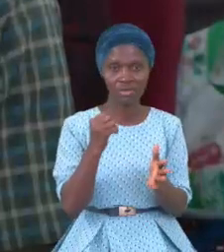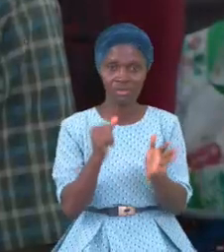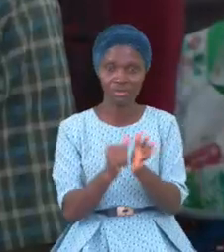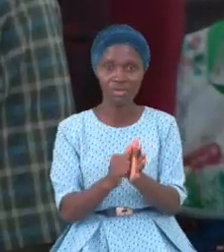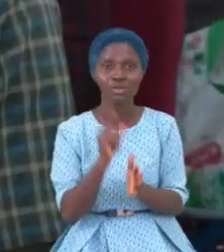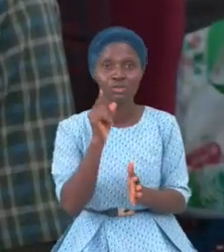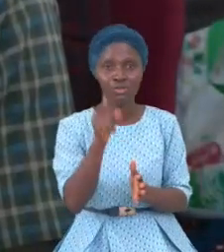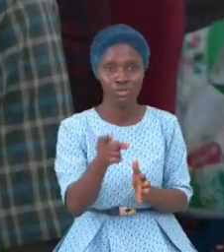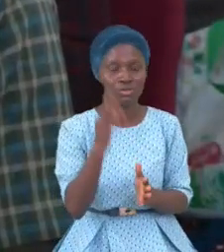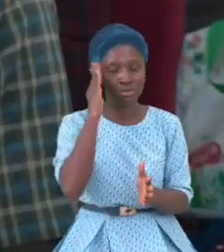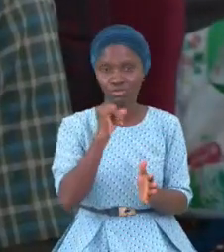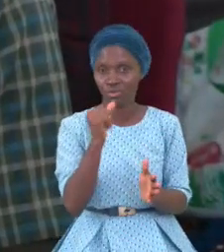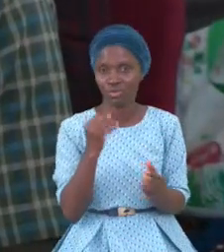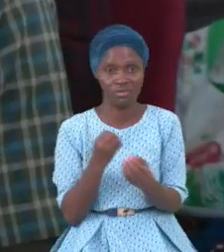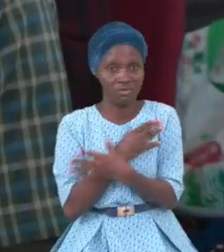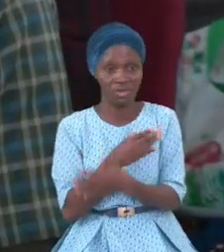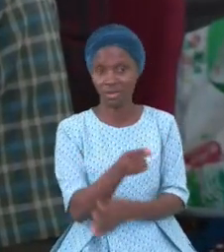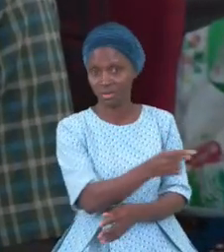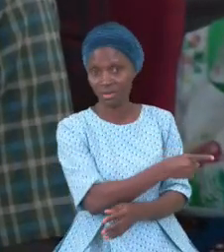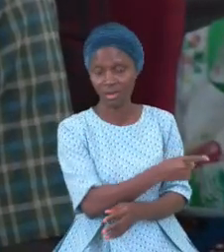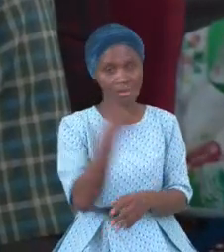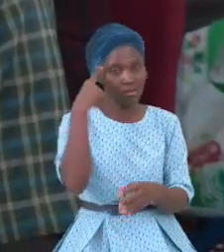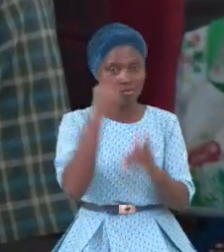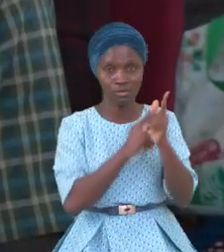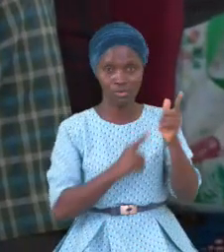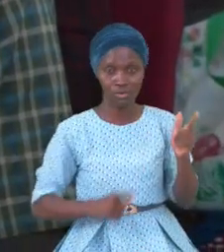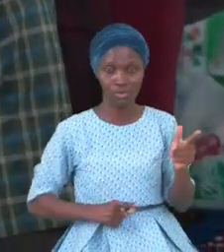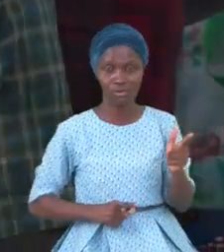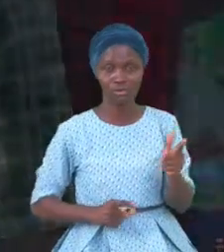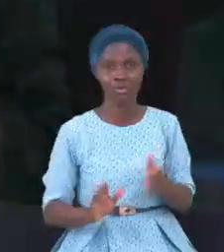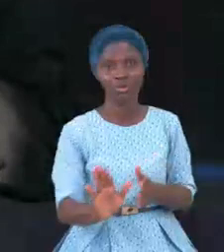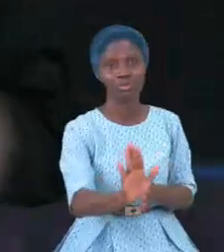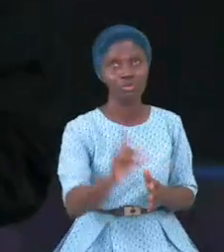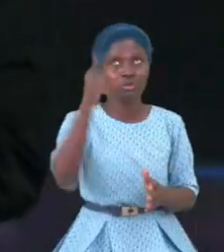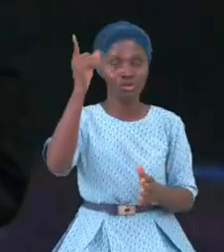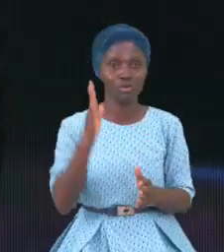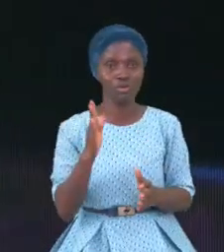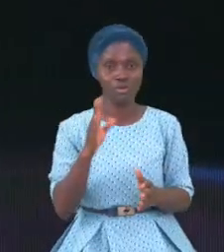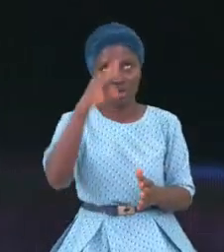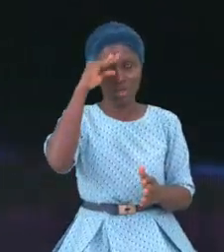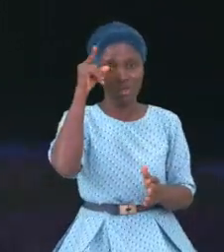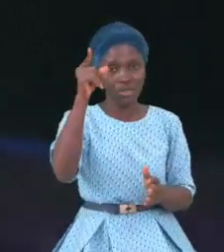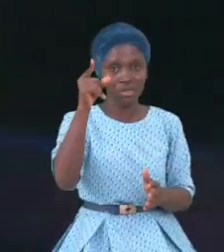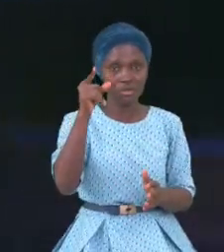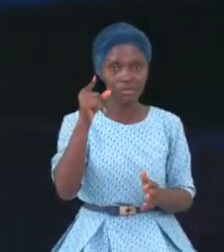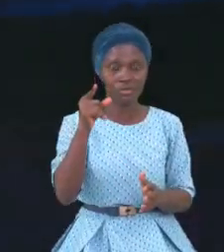not fear them, for the Lord your God, he